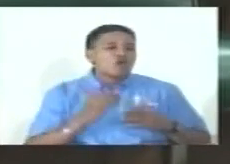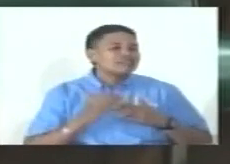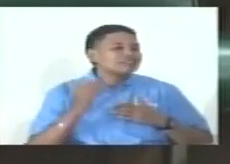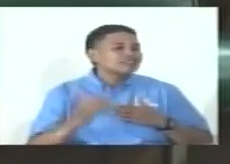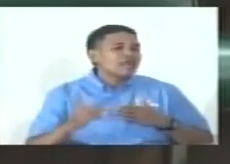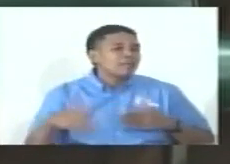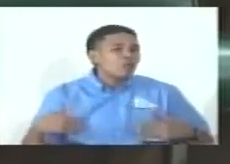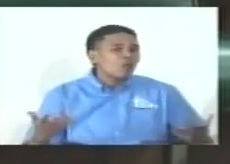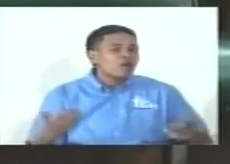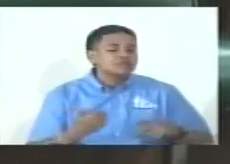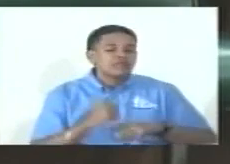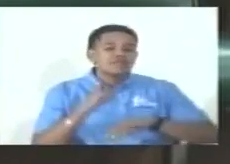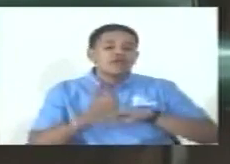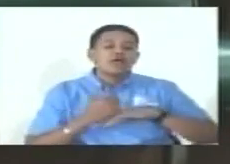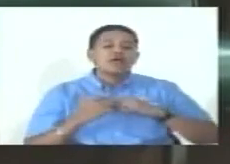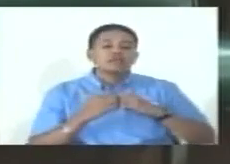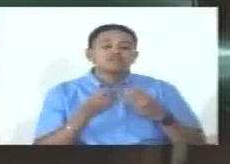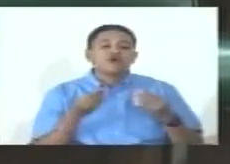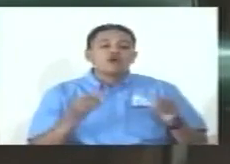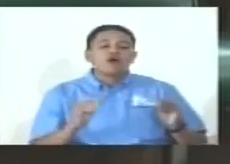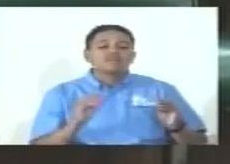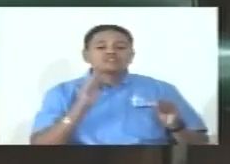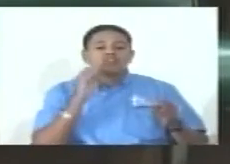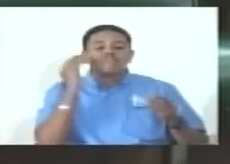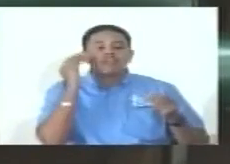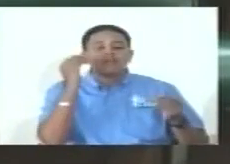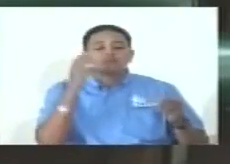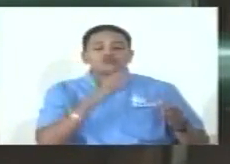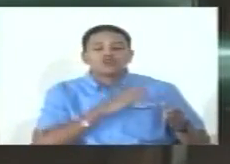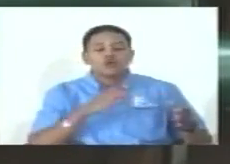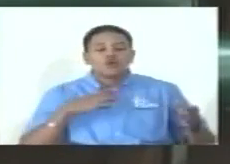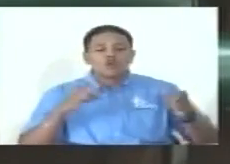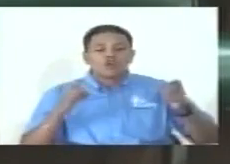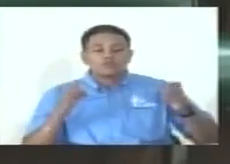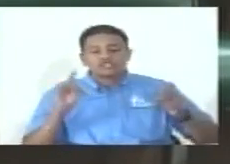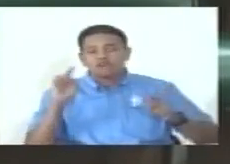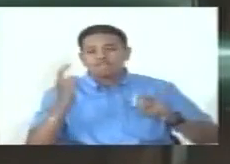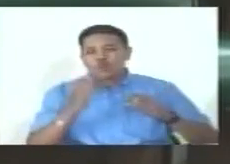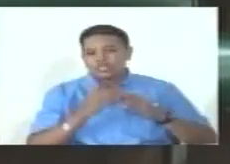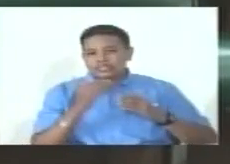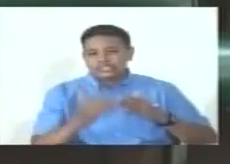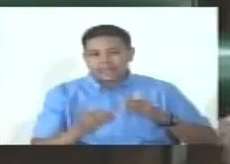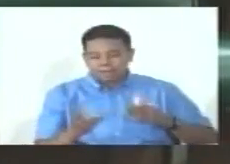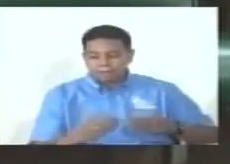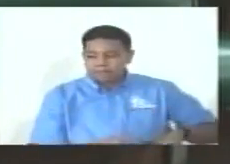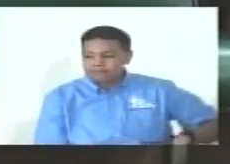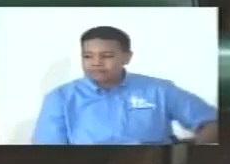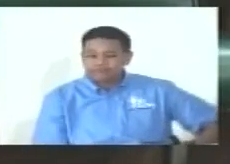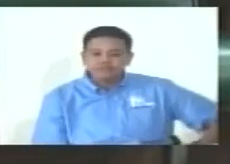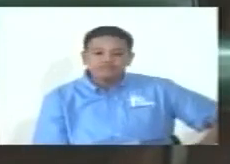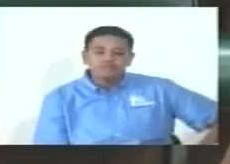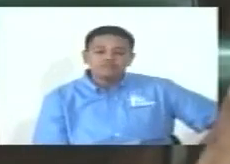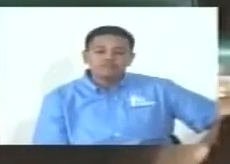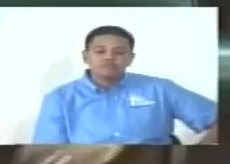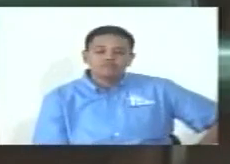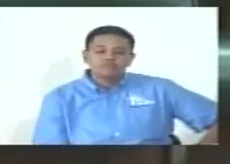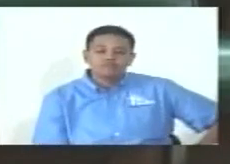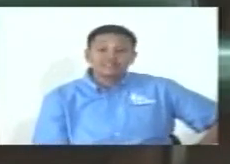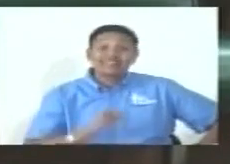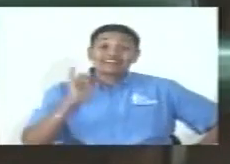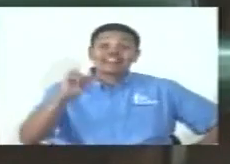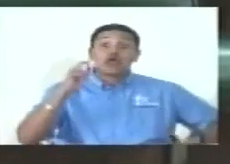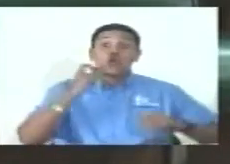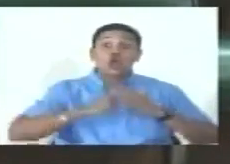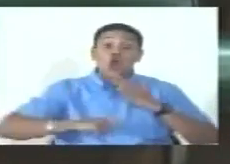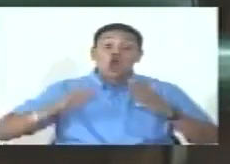be to establish the Office of the Information Commissioner. That cost, if my memory serves me